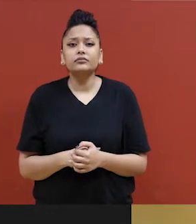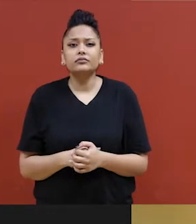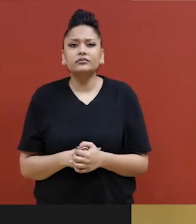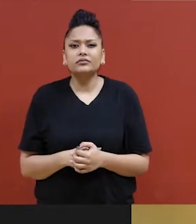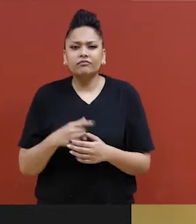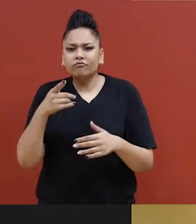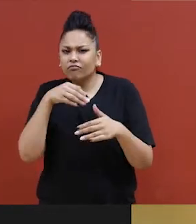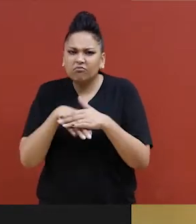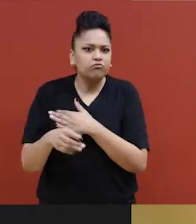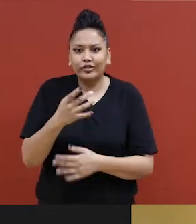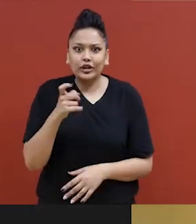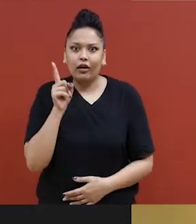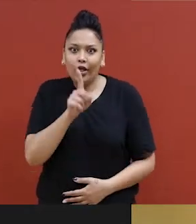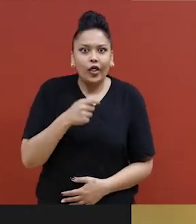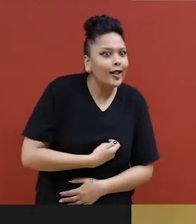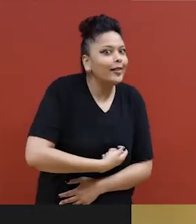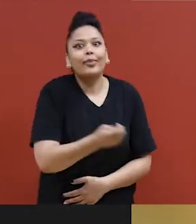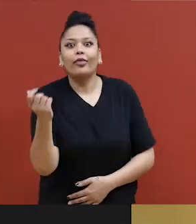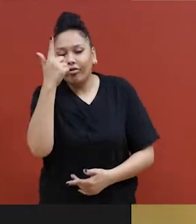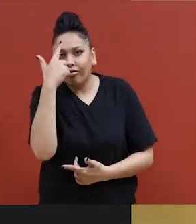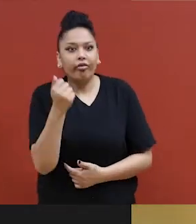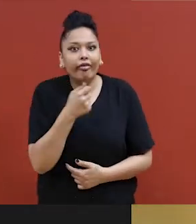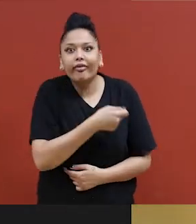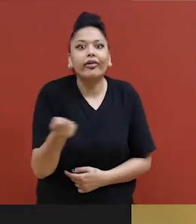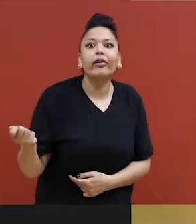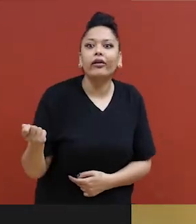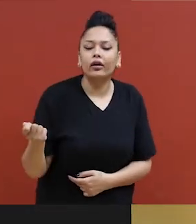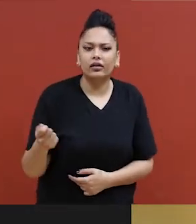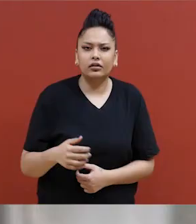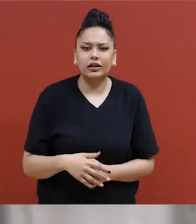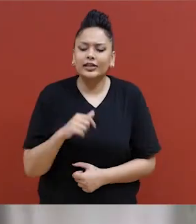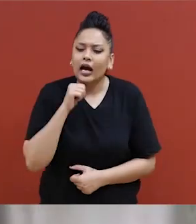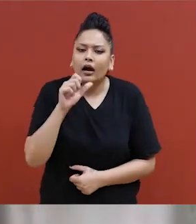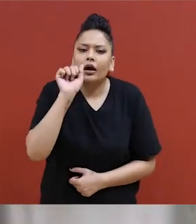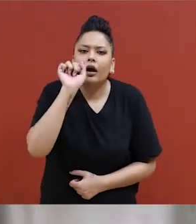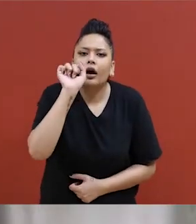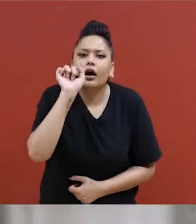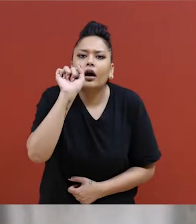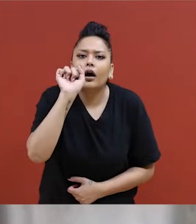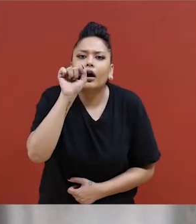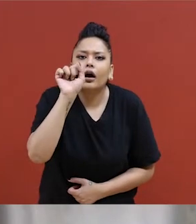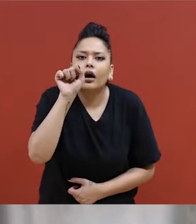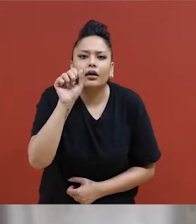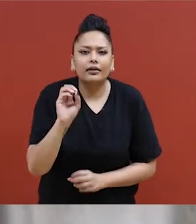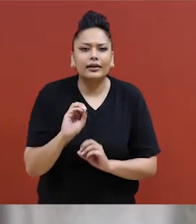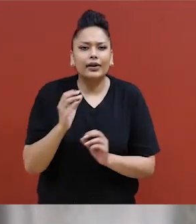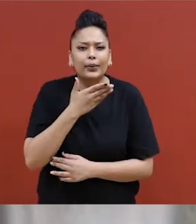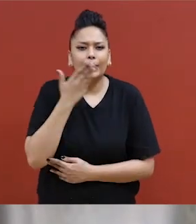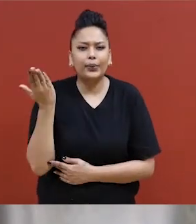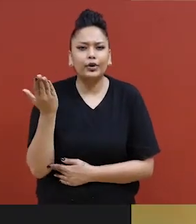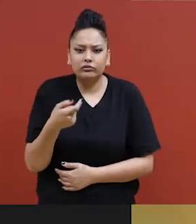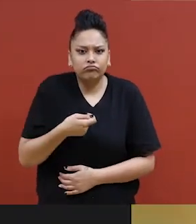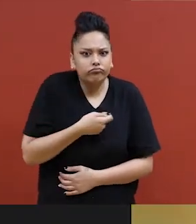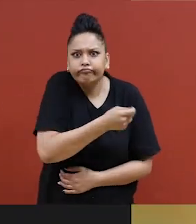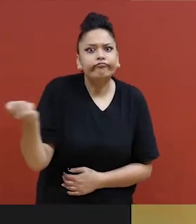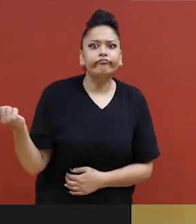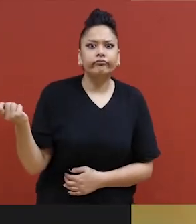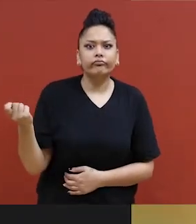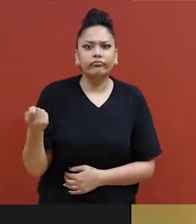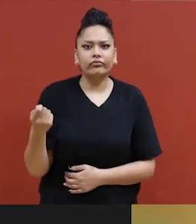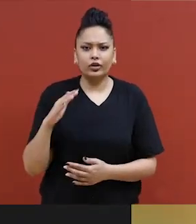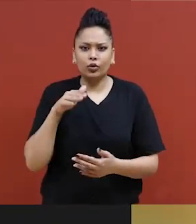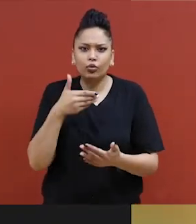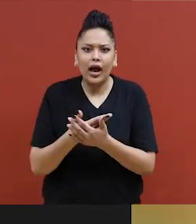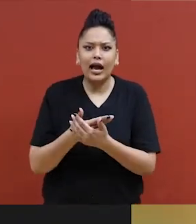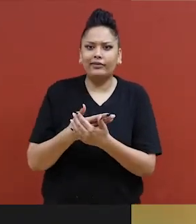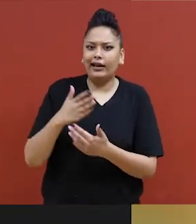key and just walk into your apartment. They won't knock. Sometimes they come late, sometimes they come